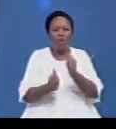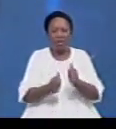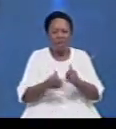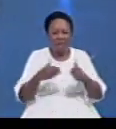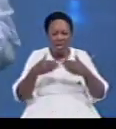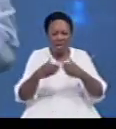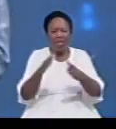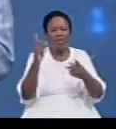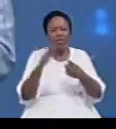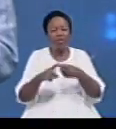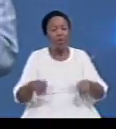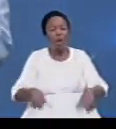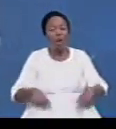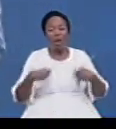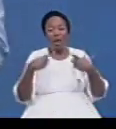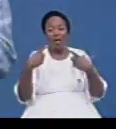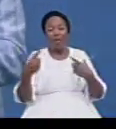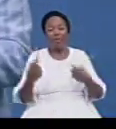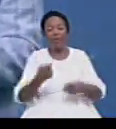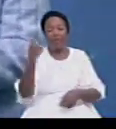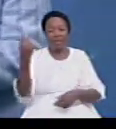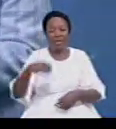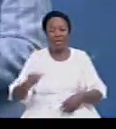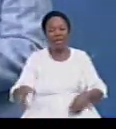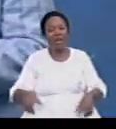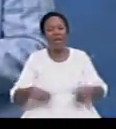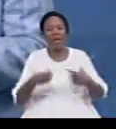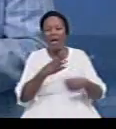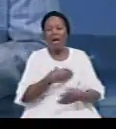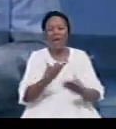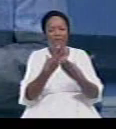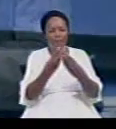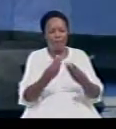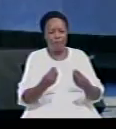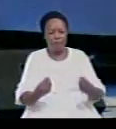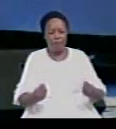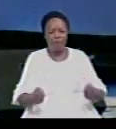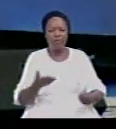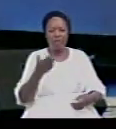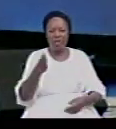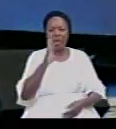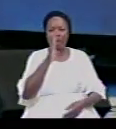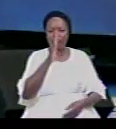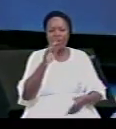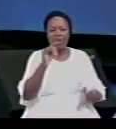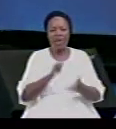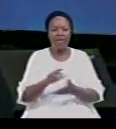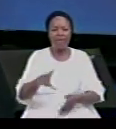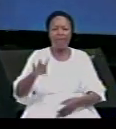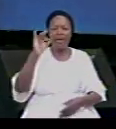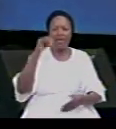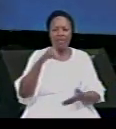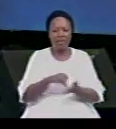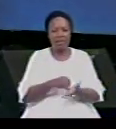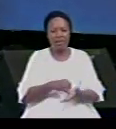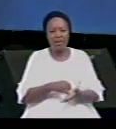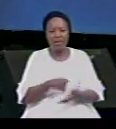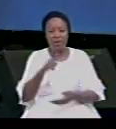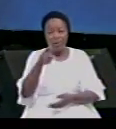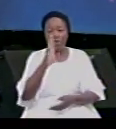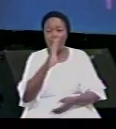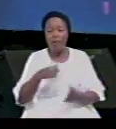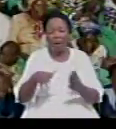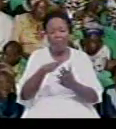unto life, eternal life, and few there be that find it. You'll be among the